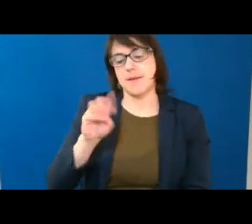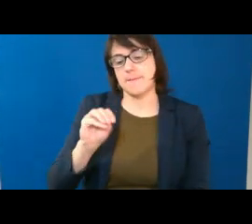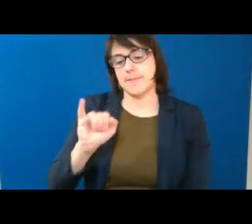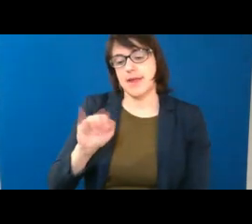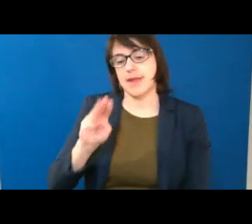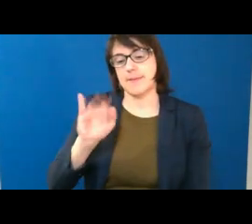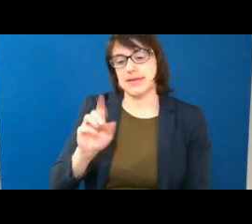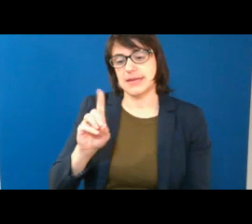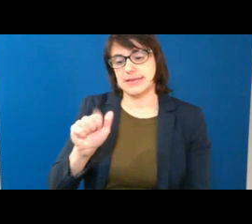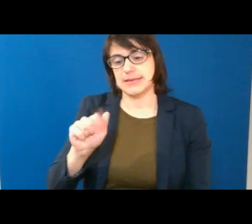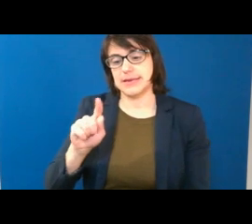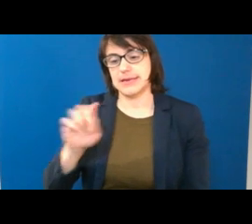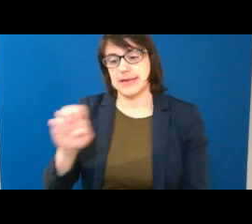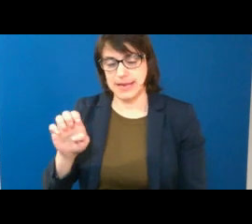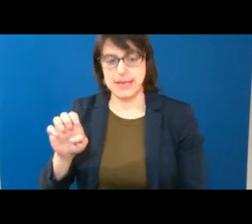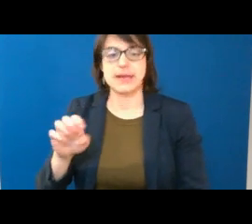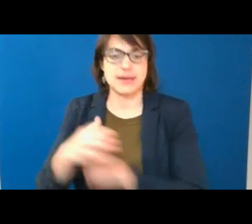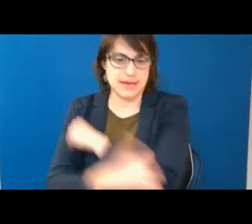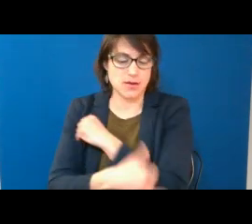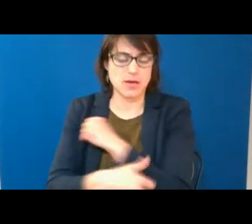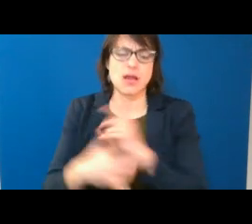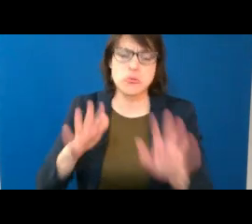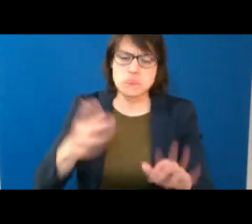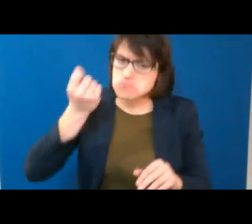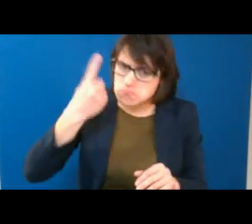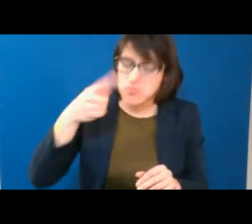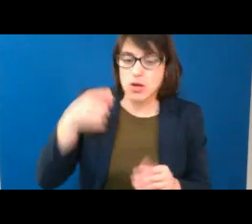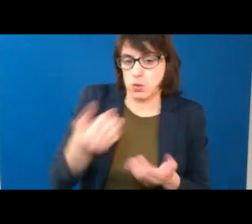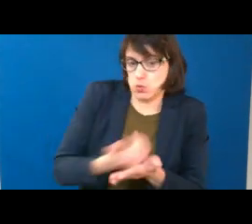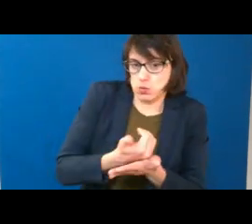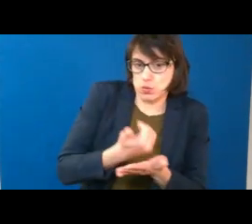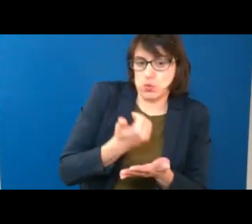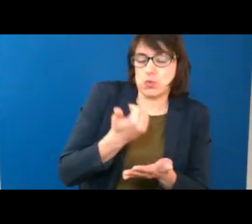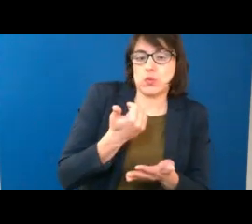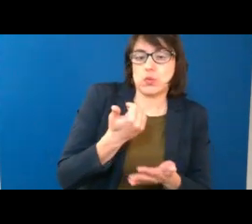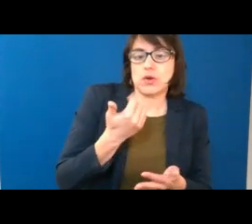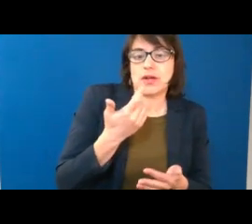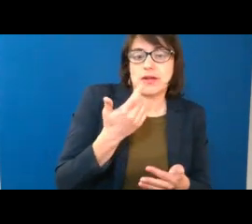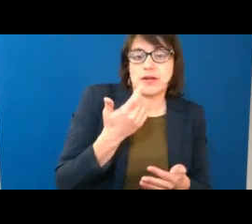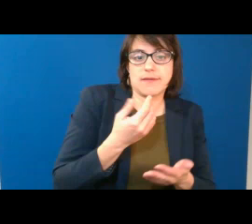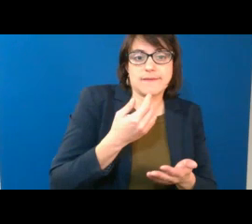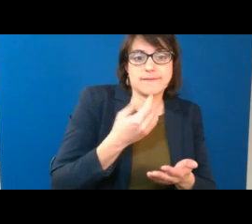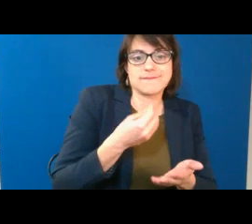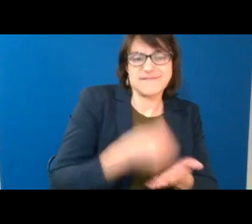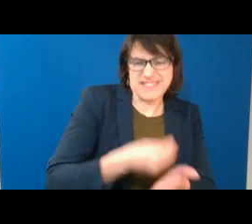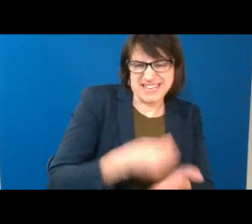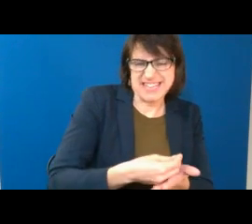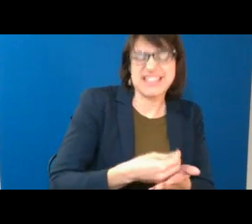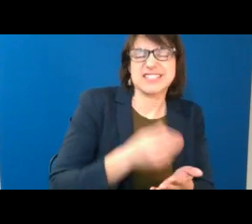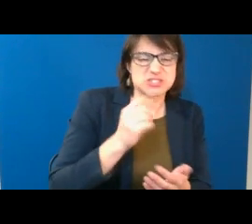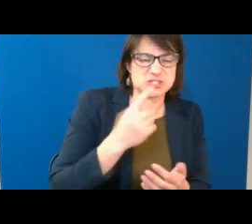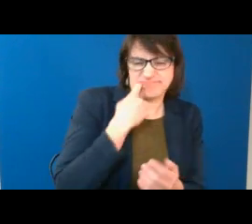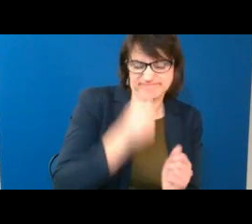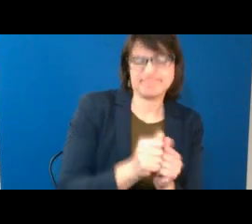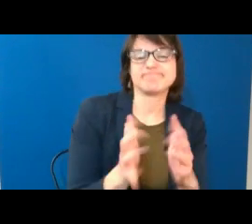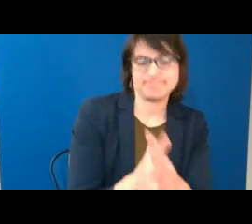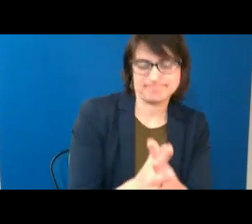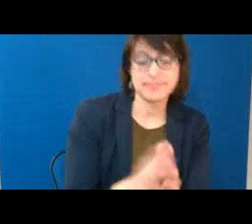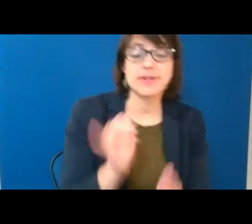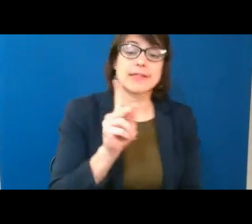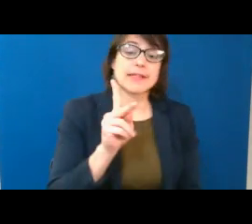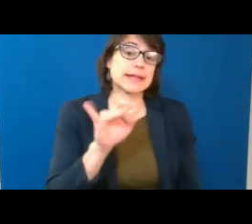just getting officially started. And this is a marine debris grant, but also, like Kit said 2 days ago, it has roots